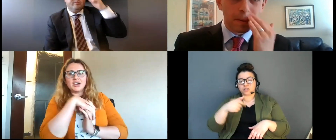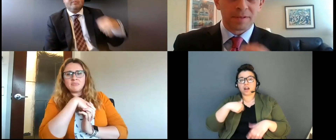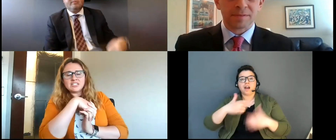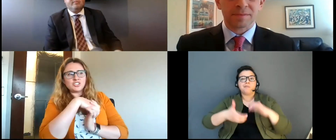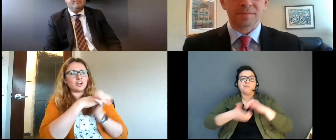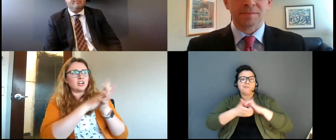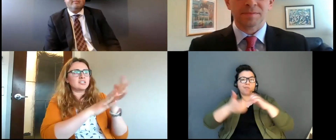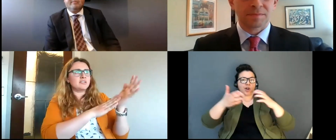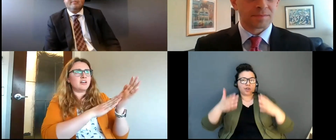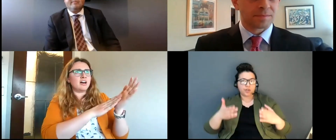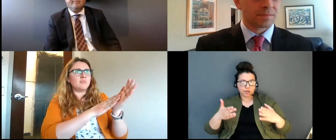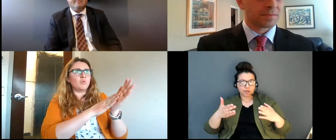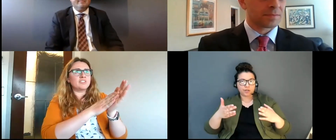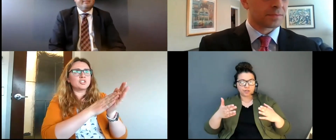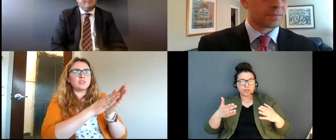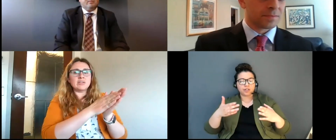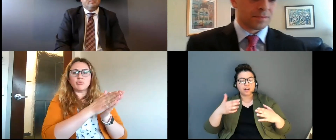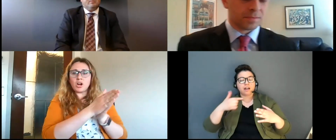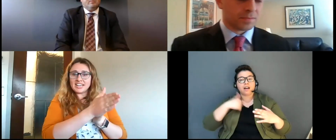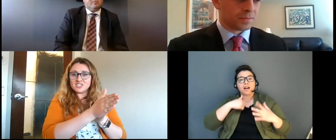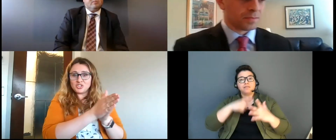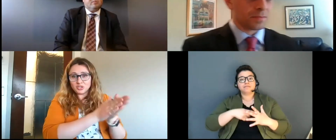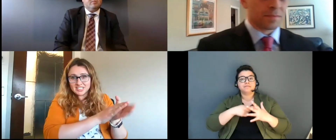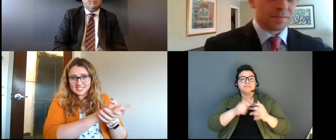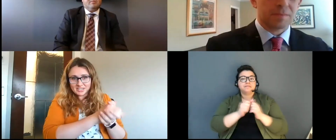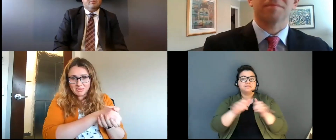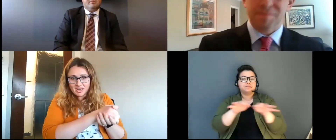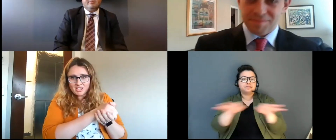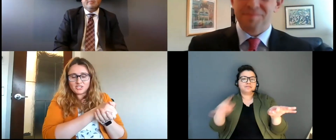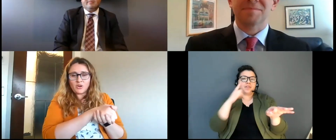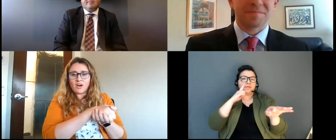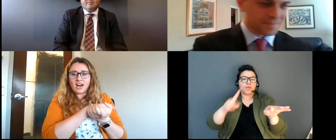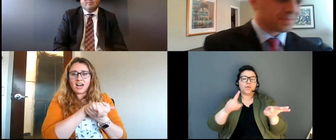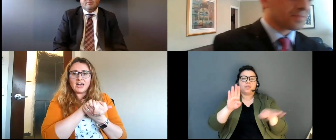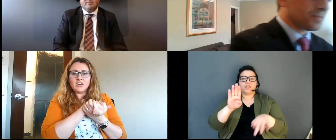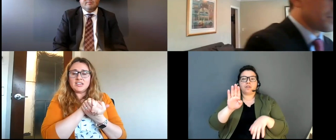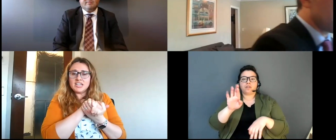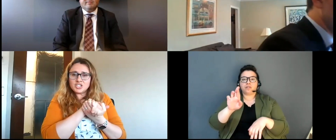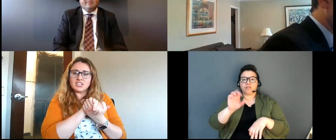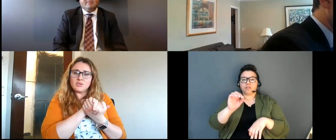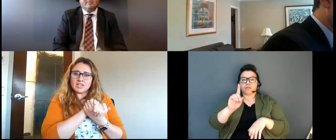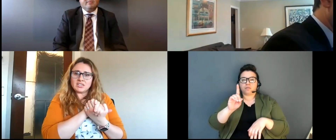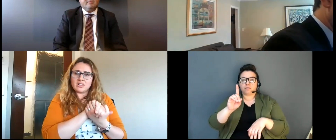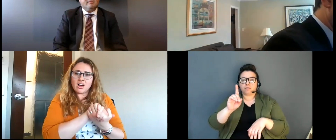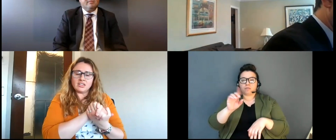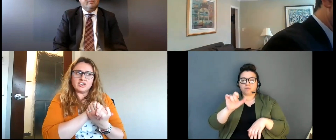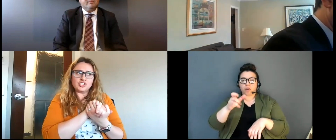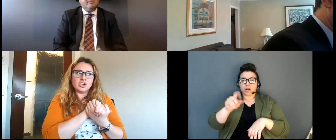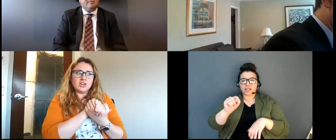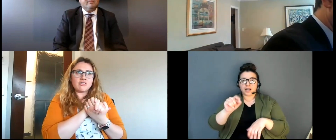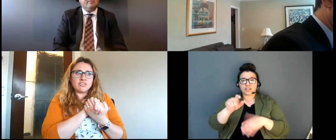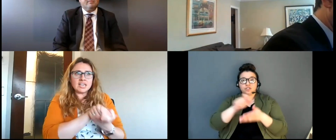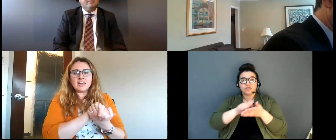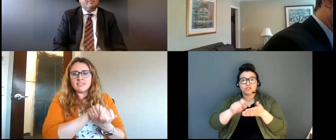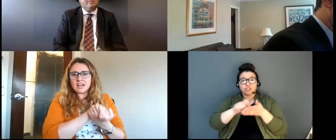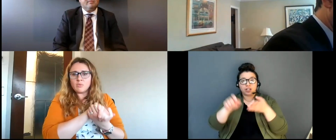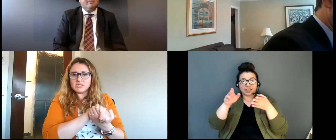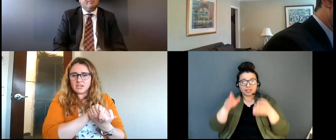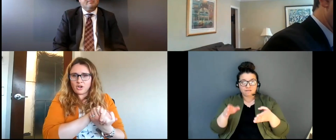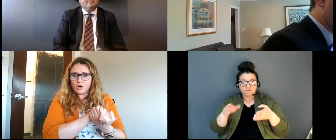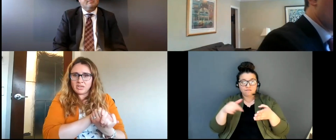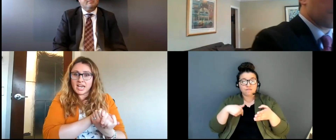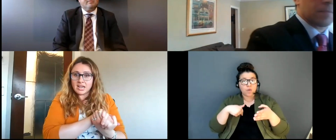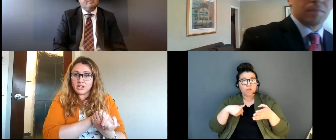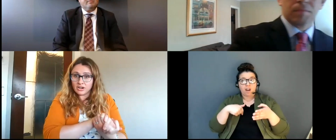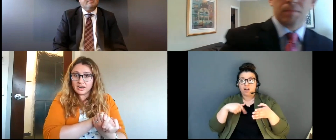I got my start with a degree in broadcast journalism. So I initially went to college thinking that I